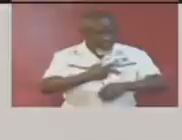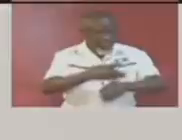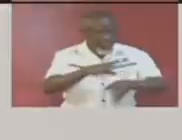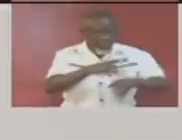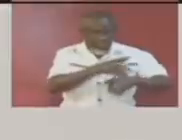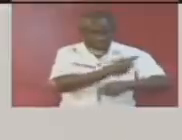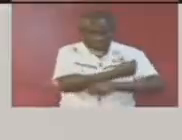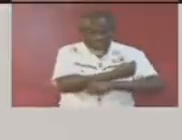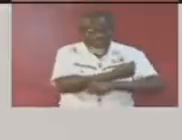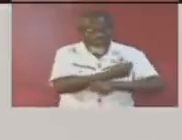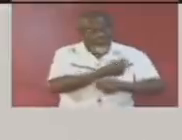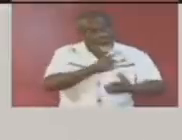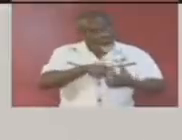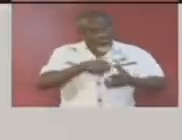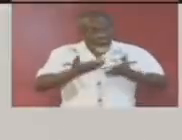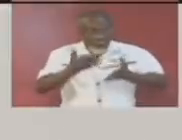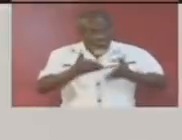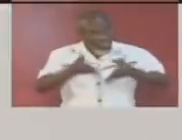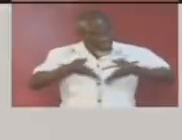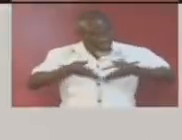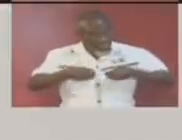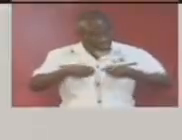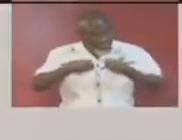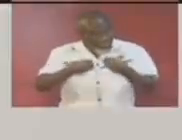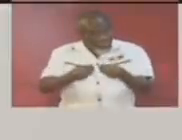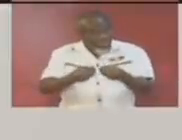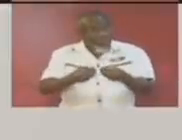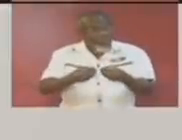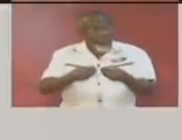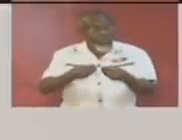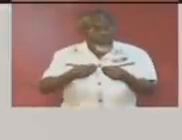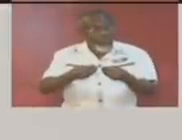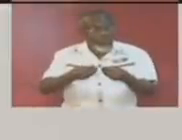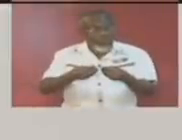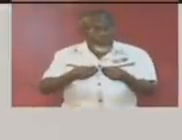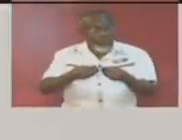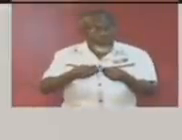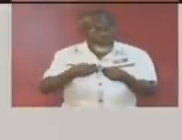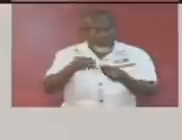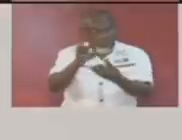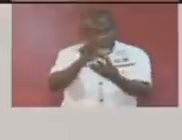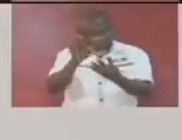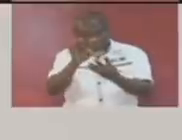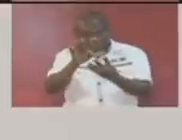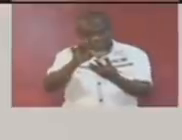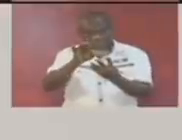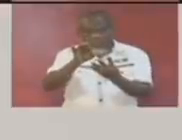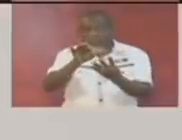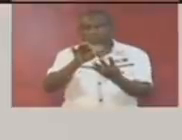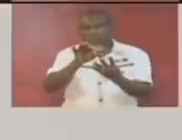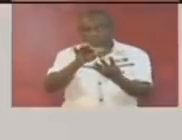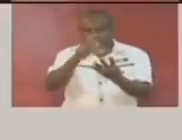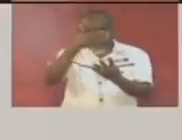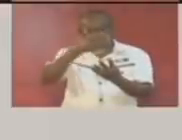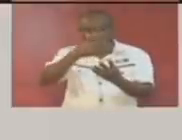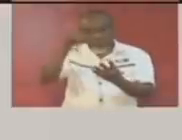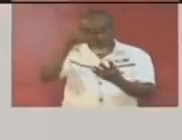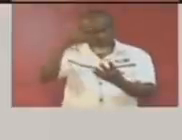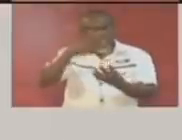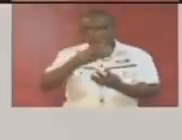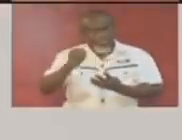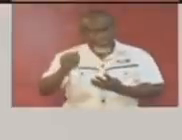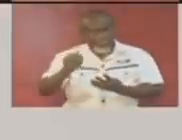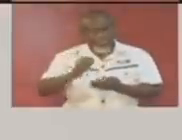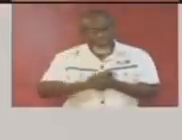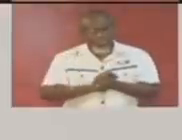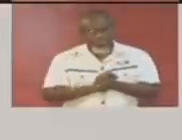of course we can offer it as an alternative for persons in that group. But that will only come forth once there has been